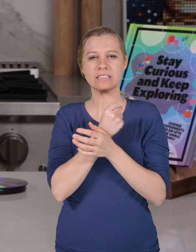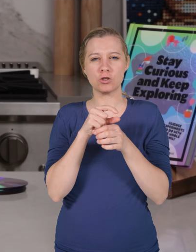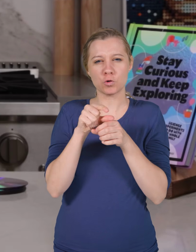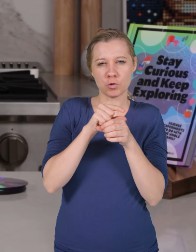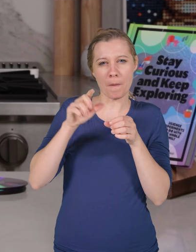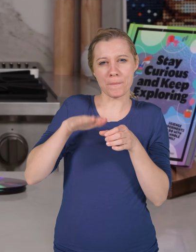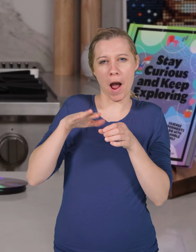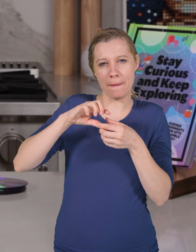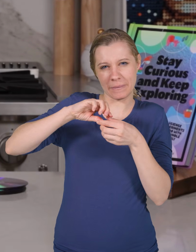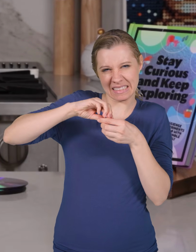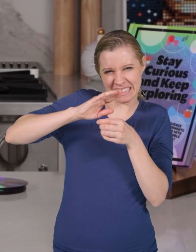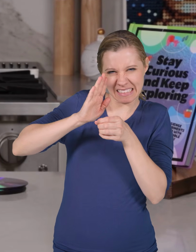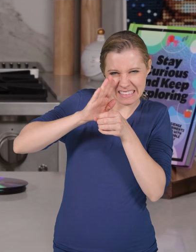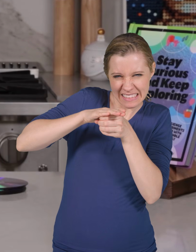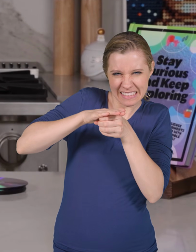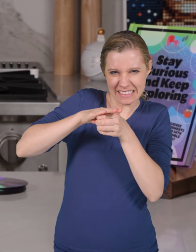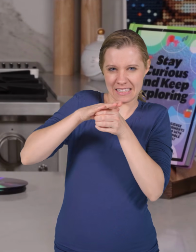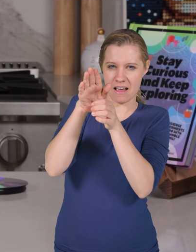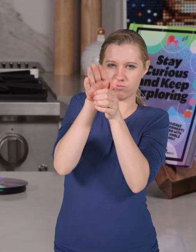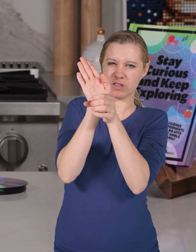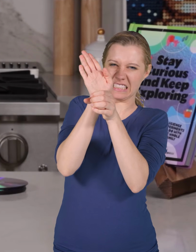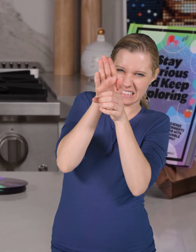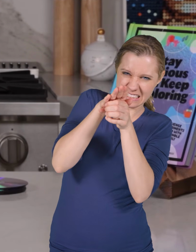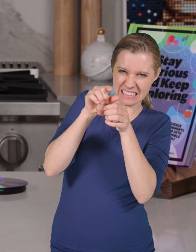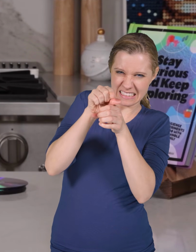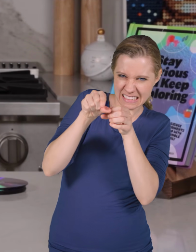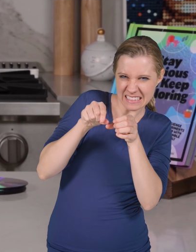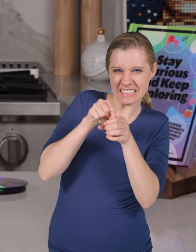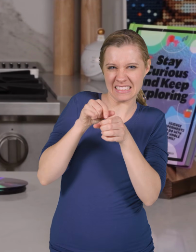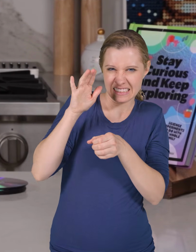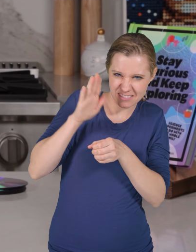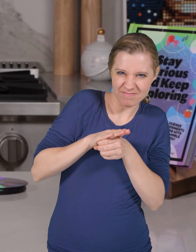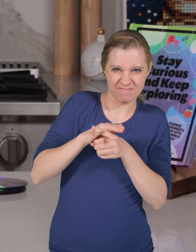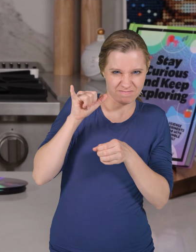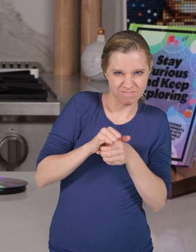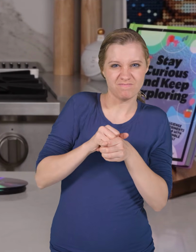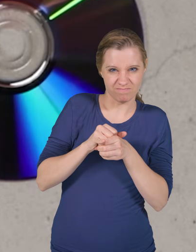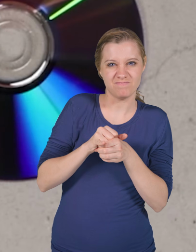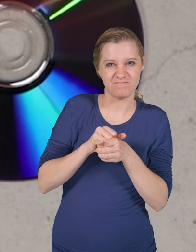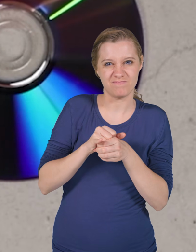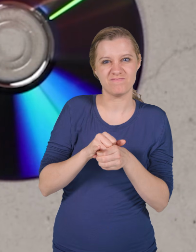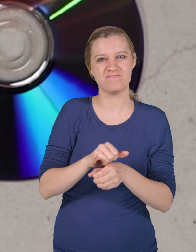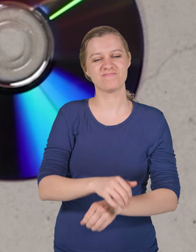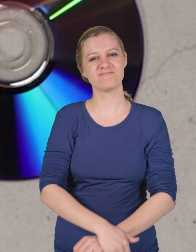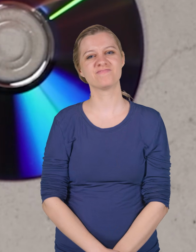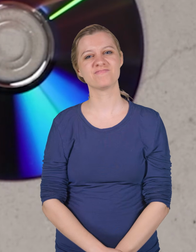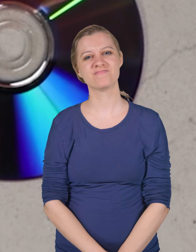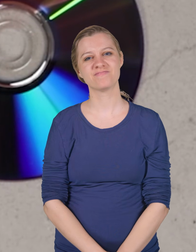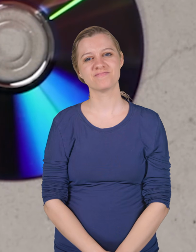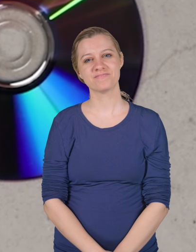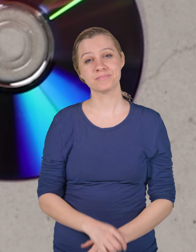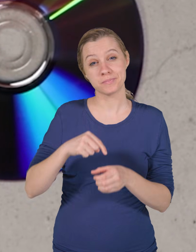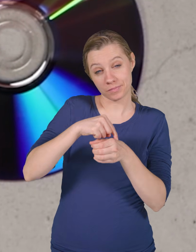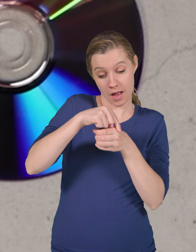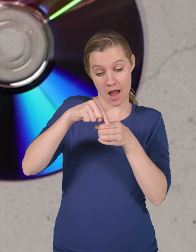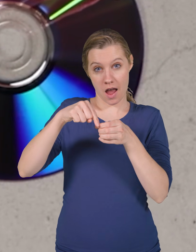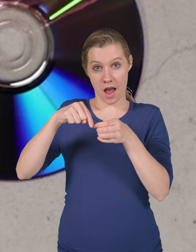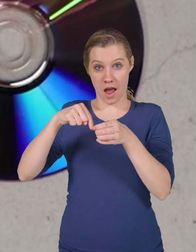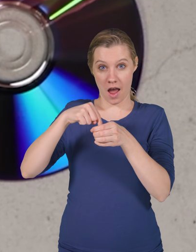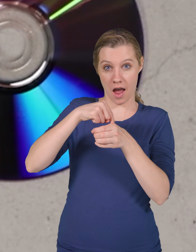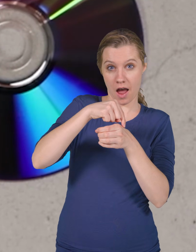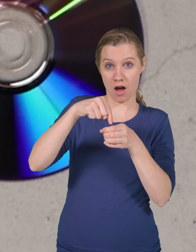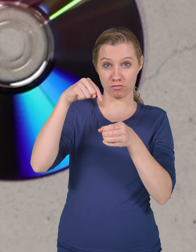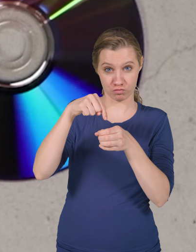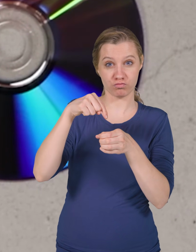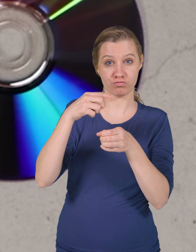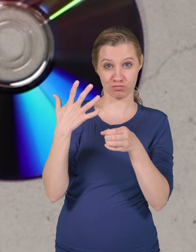very carefully glue the bottom of our sports bottle cap all around the perimeter, right here. So we're going to add some